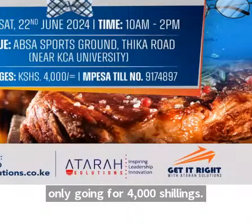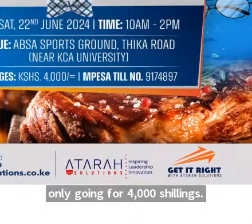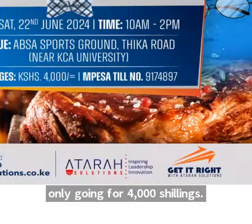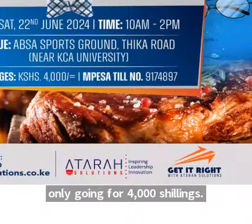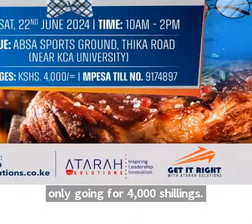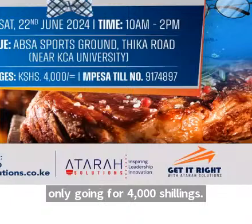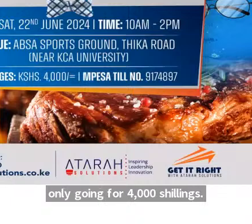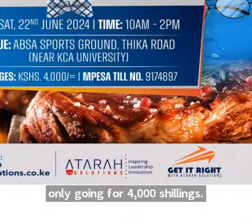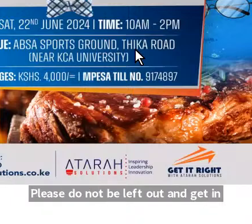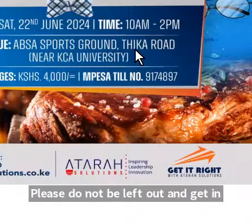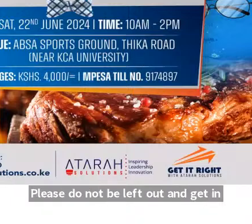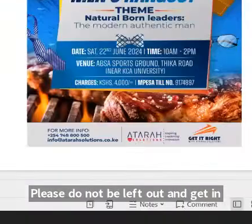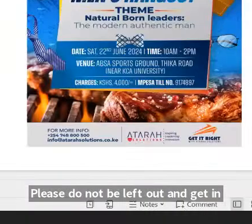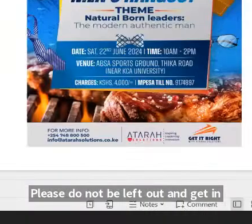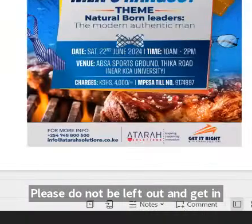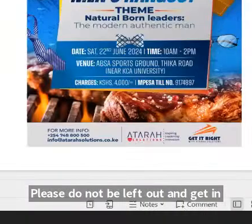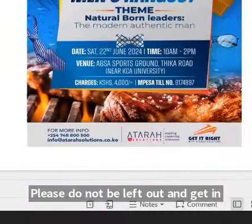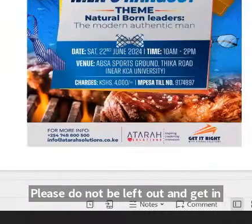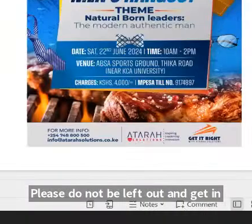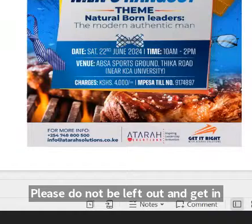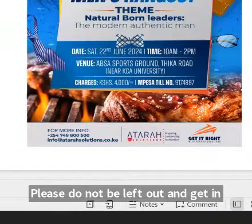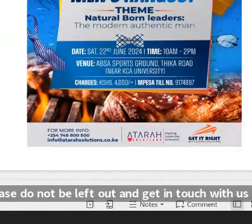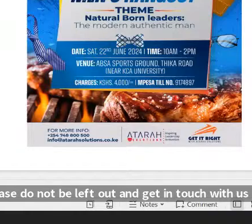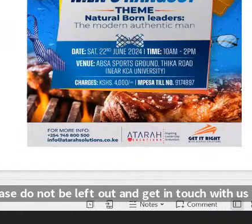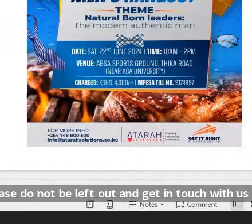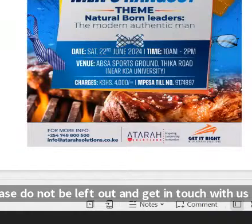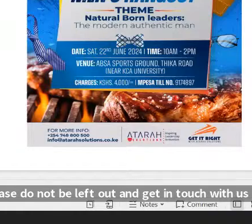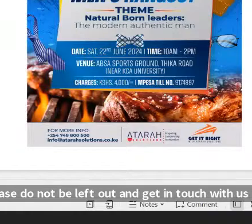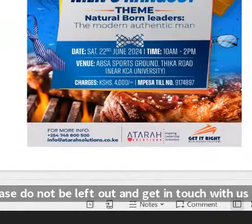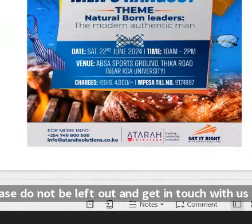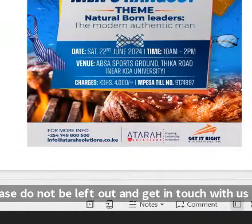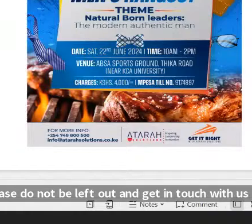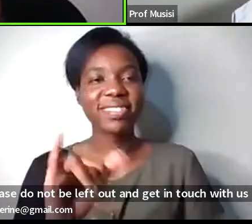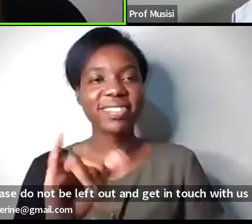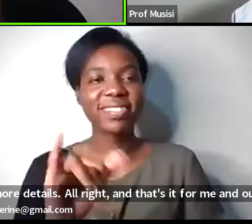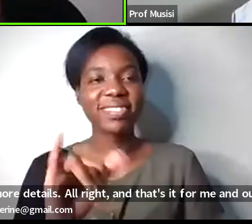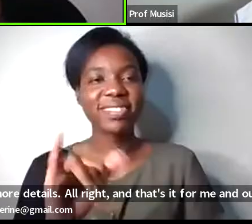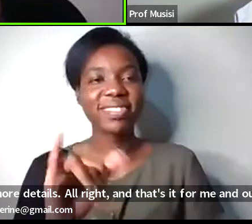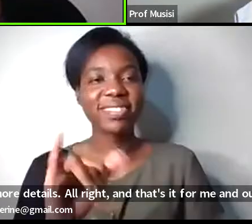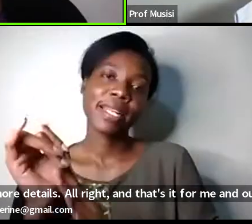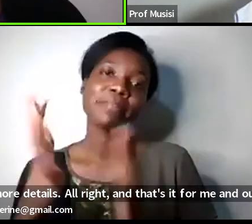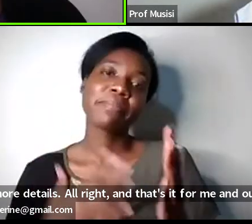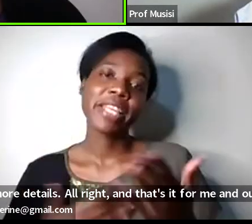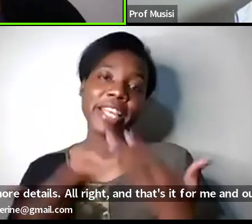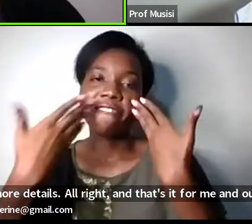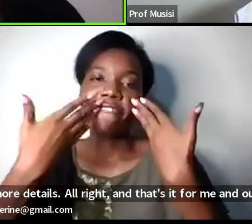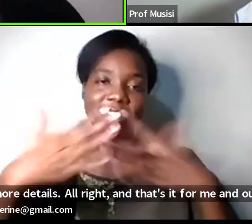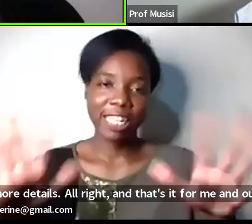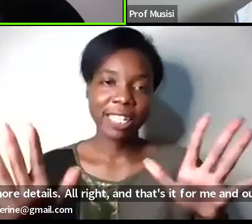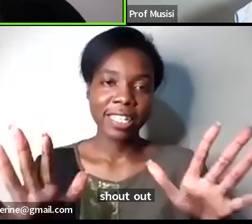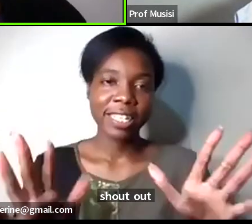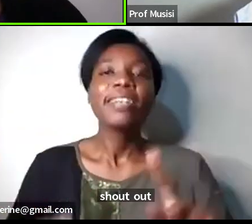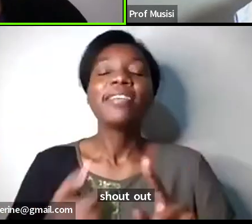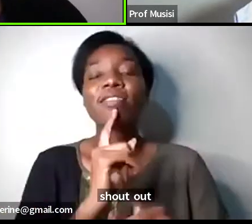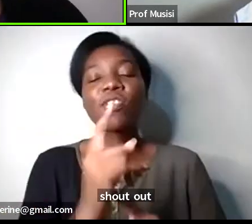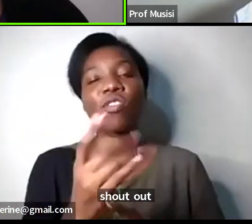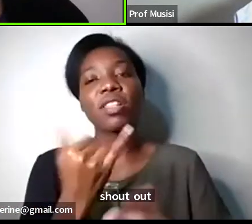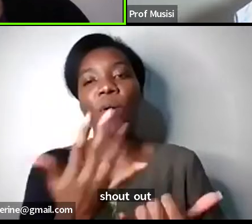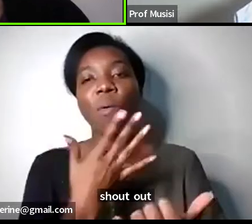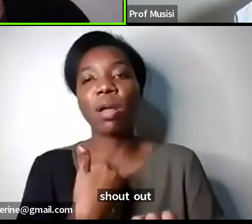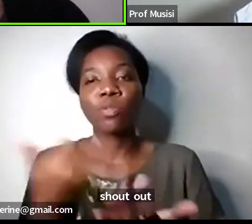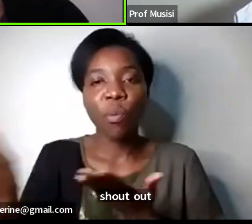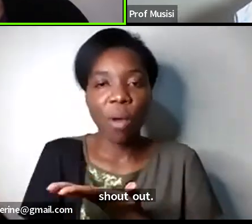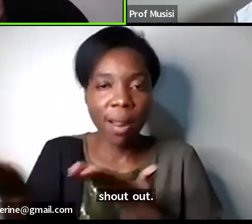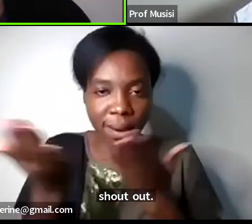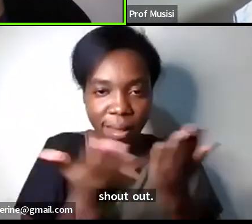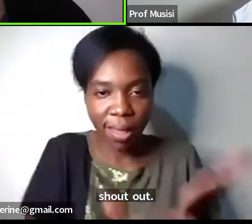more details. All right, and that's it for me and our shout out. So allow me to welcome our speaker